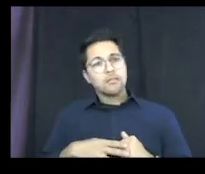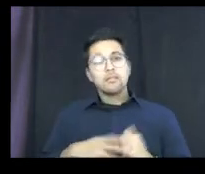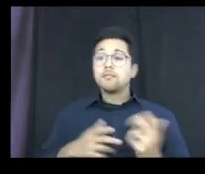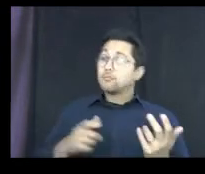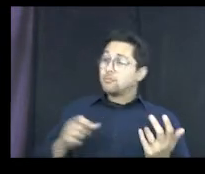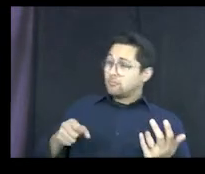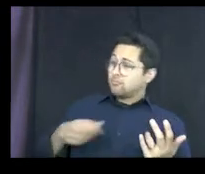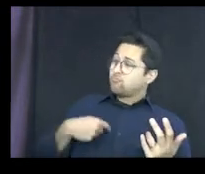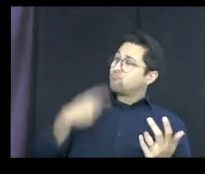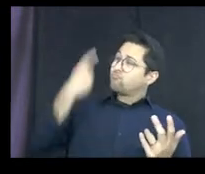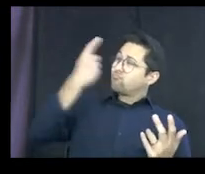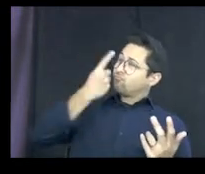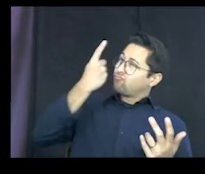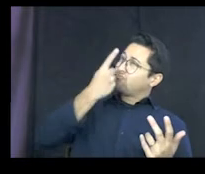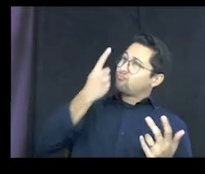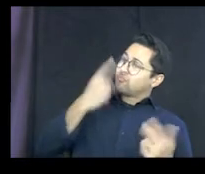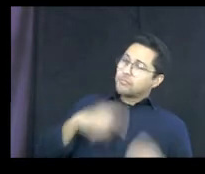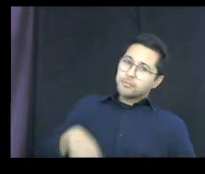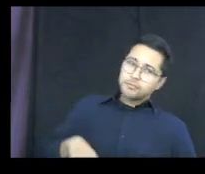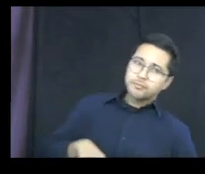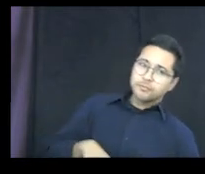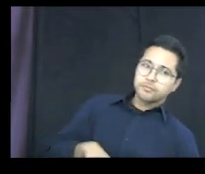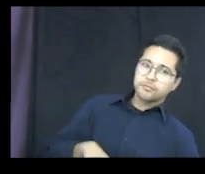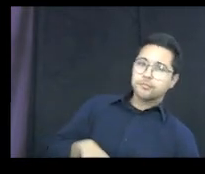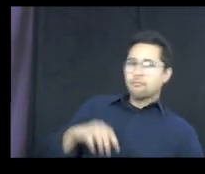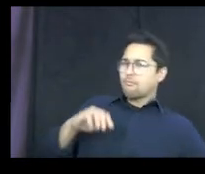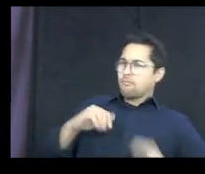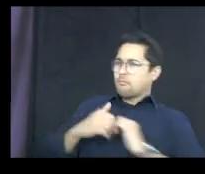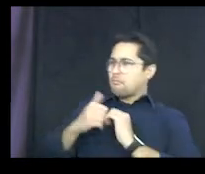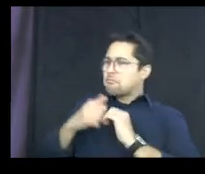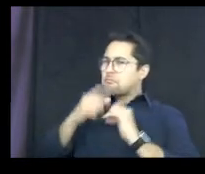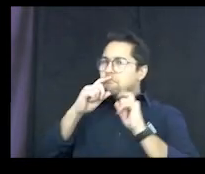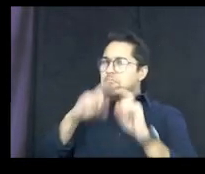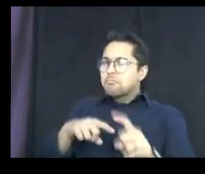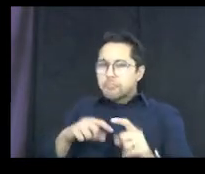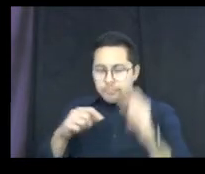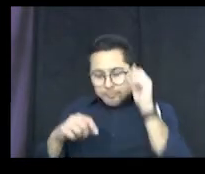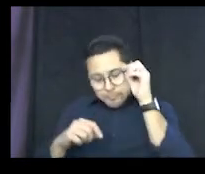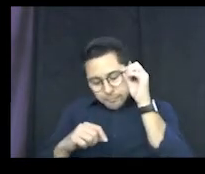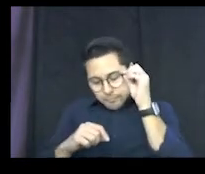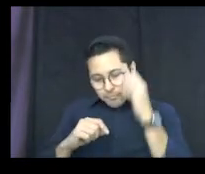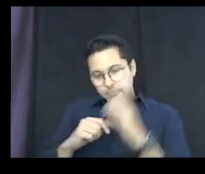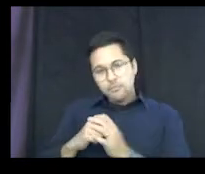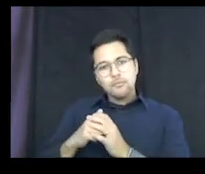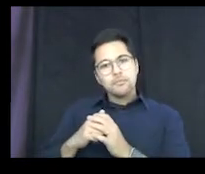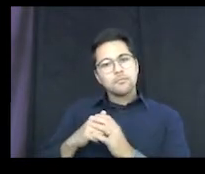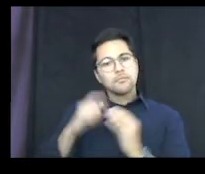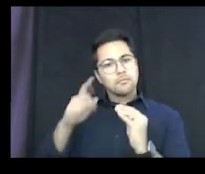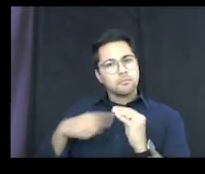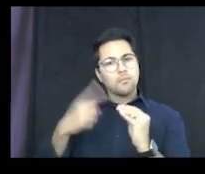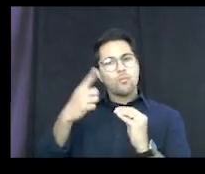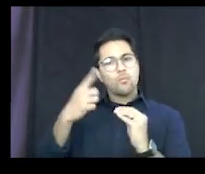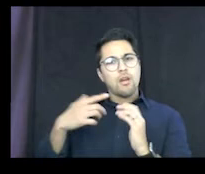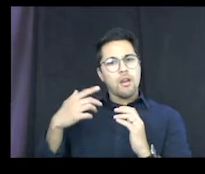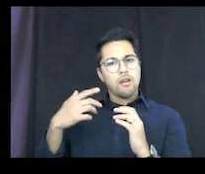What I was thinking of, the way of answering this question is about one of the advantages of